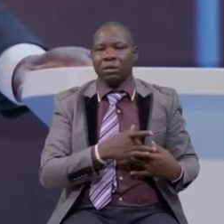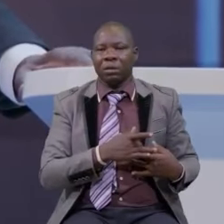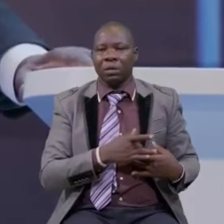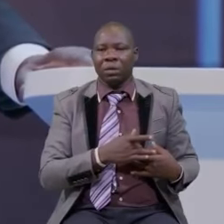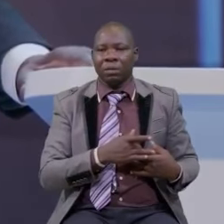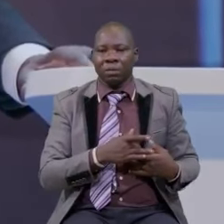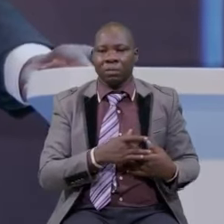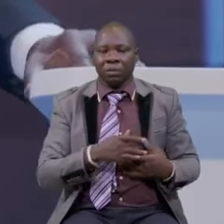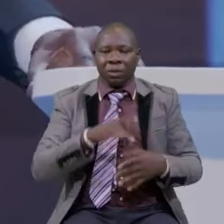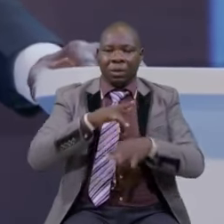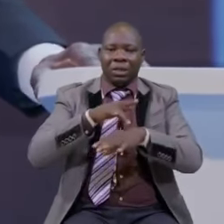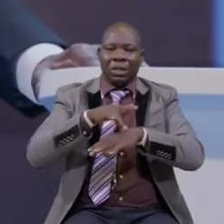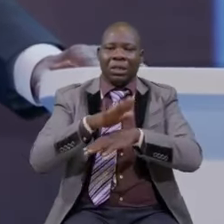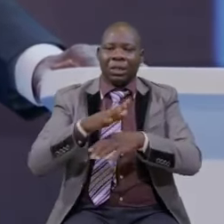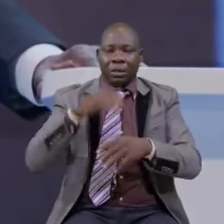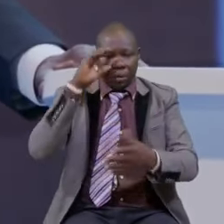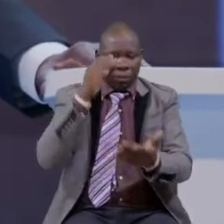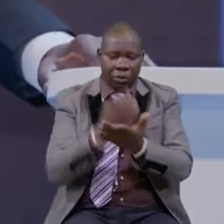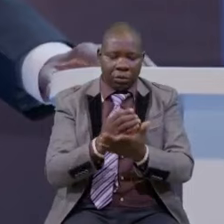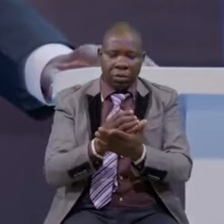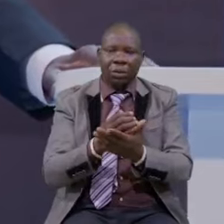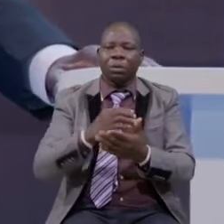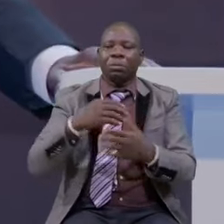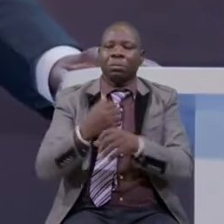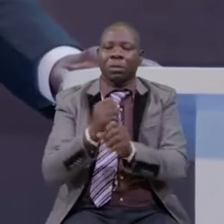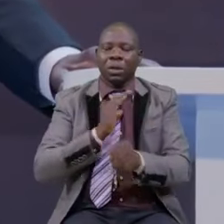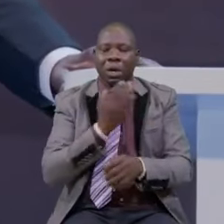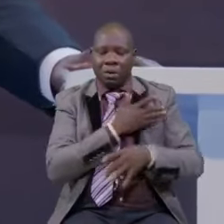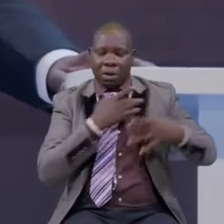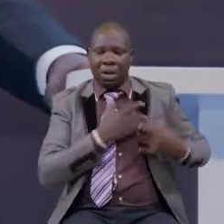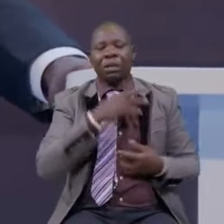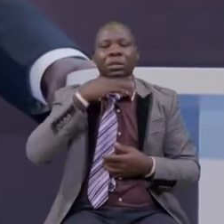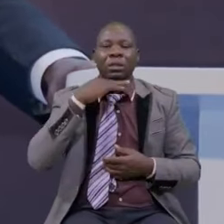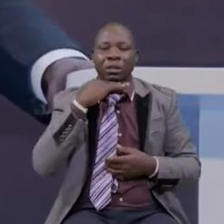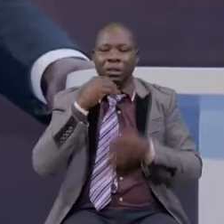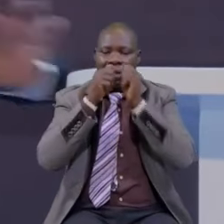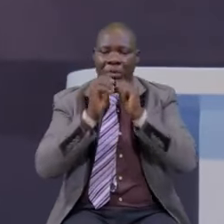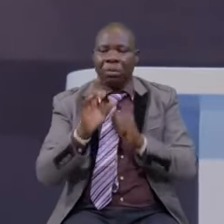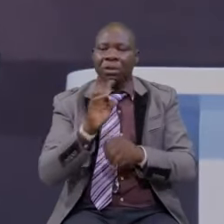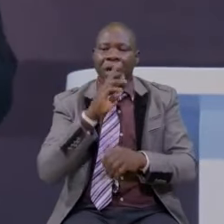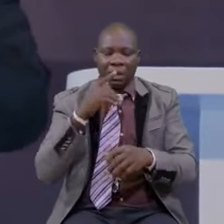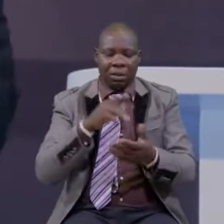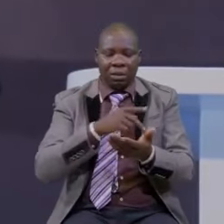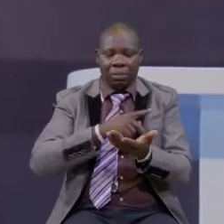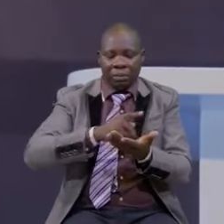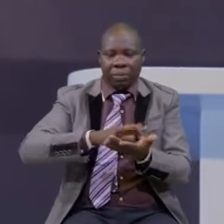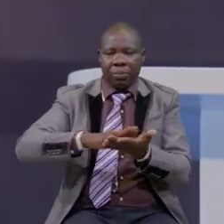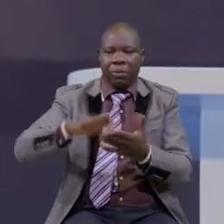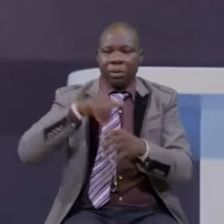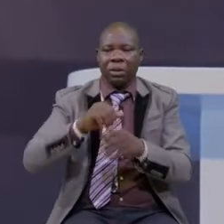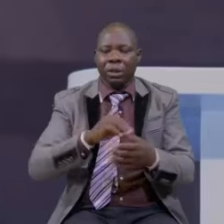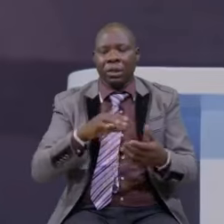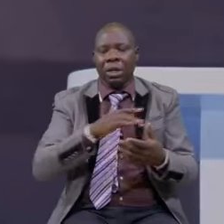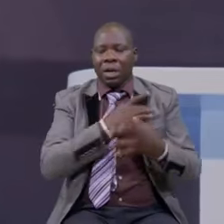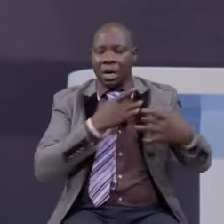Pornography defiles our heart. Blessed are the pure in heart. All those dirty stories in